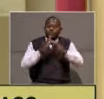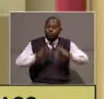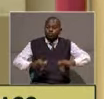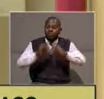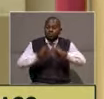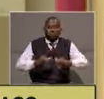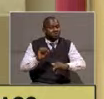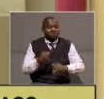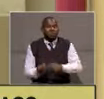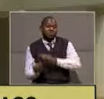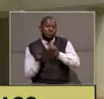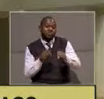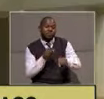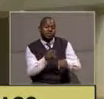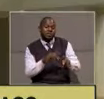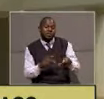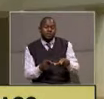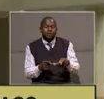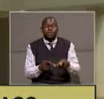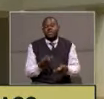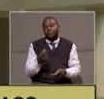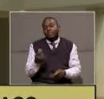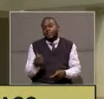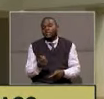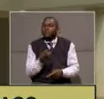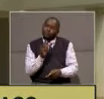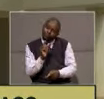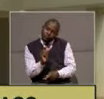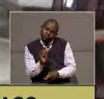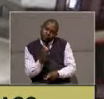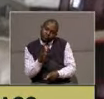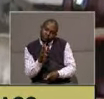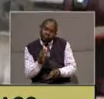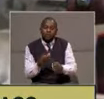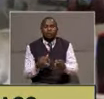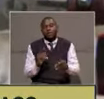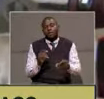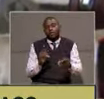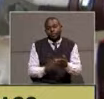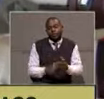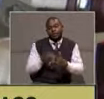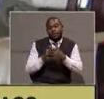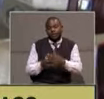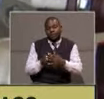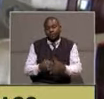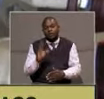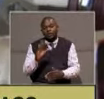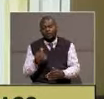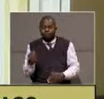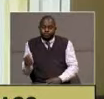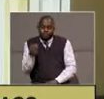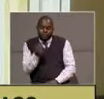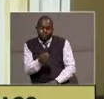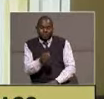they cannot come to this place. The fees are subsidized to enable those enrolling benefit, but the mechanics course has many admissions.